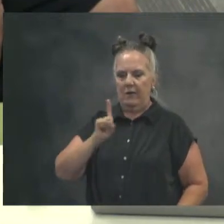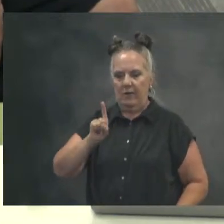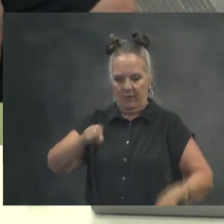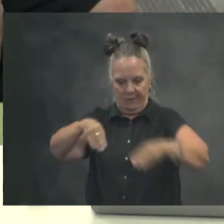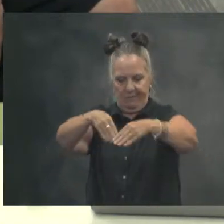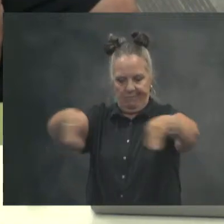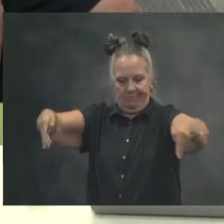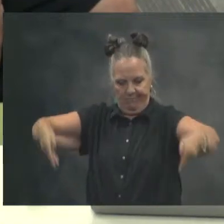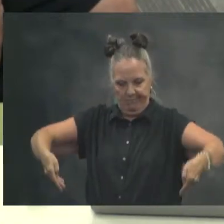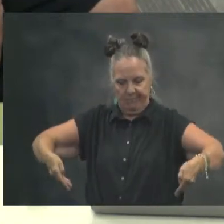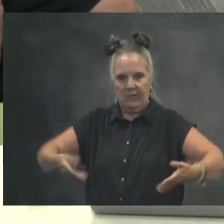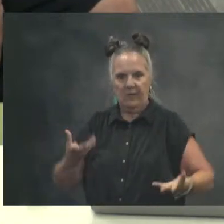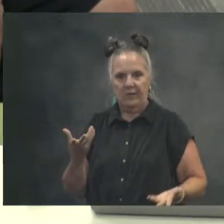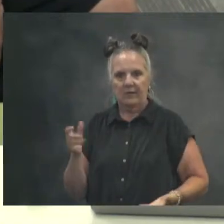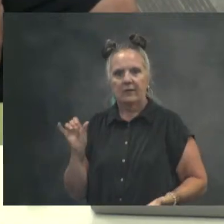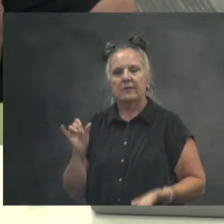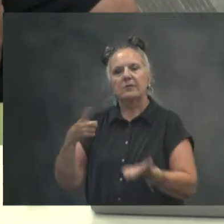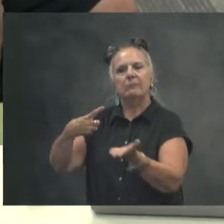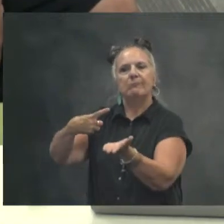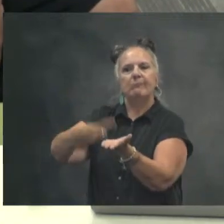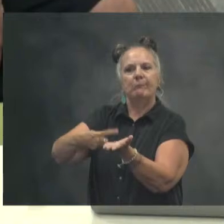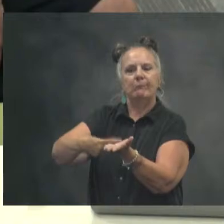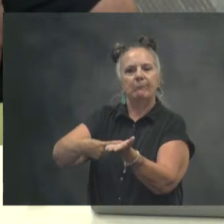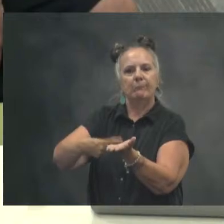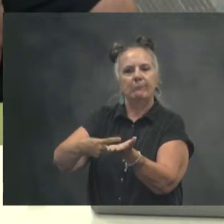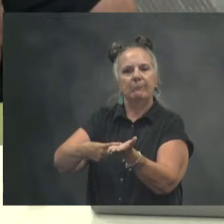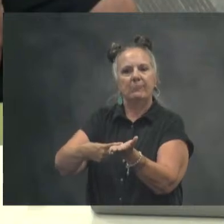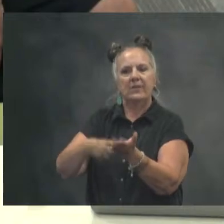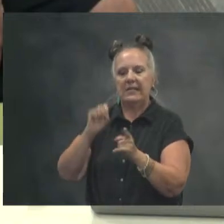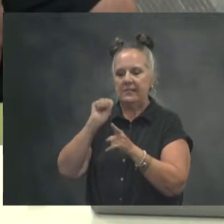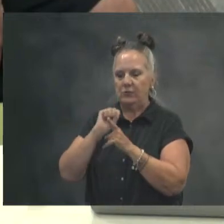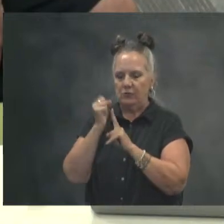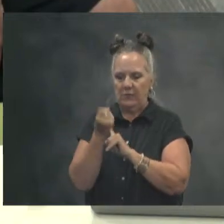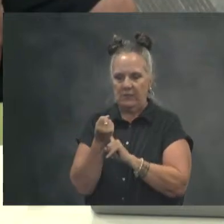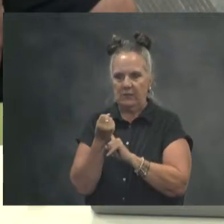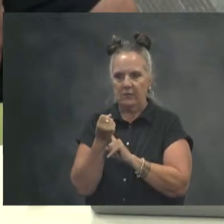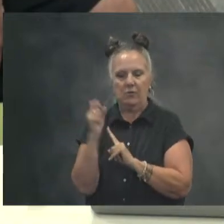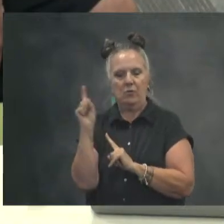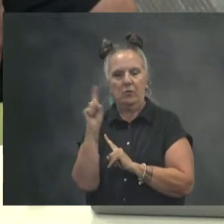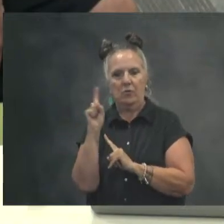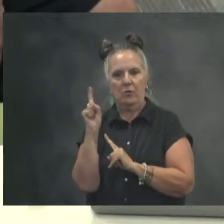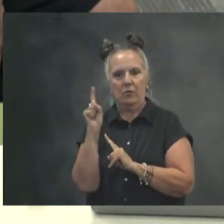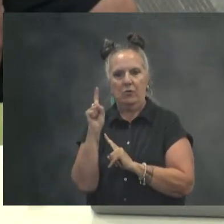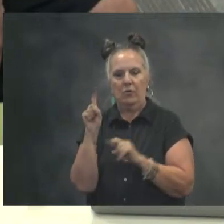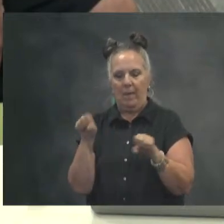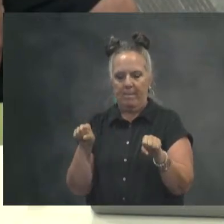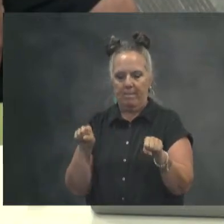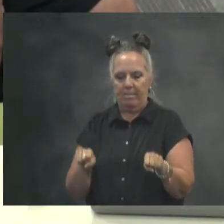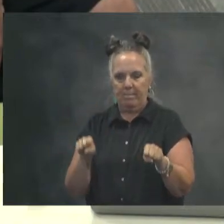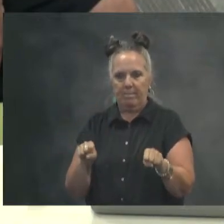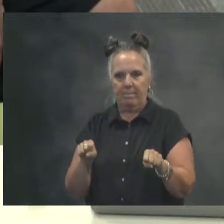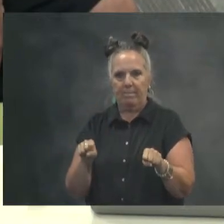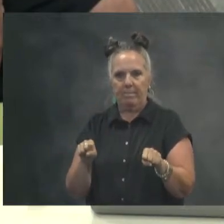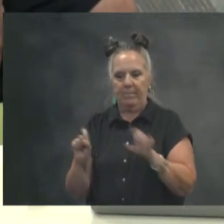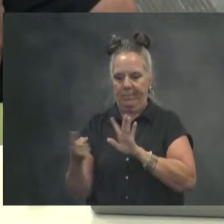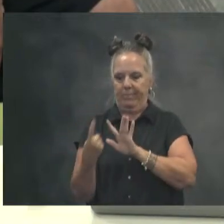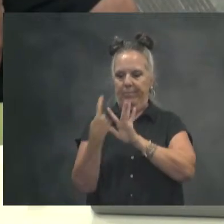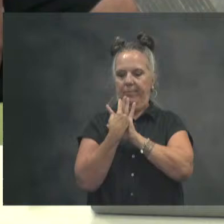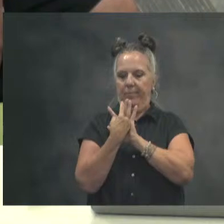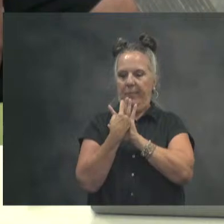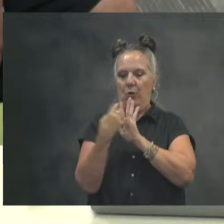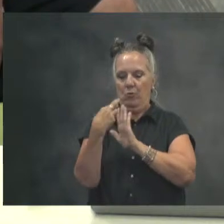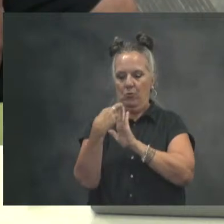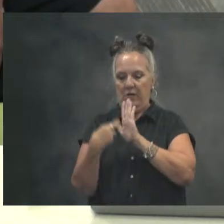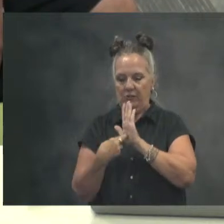this, or this one, and he talked about a situation where there was a possible offender, a registered